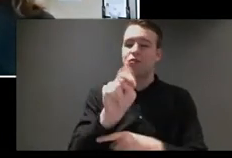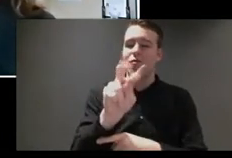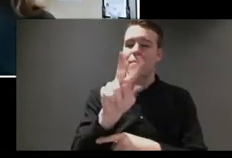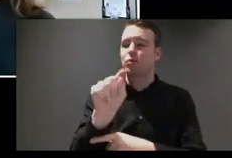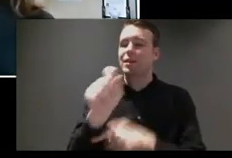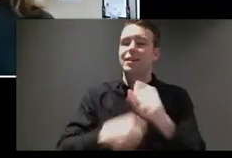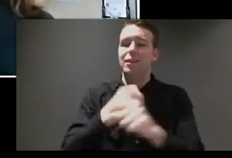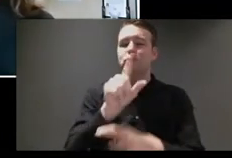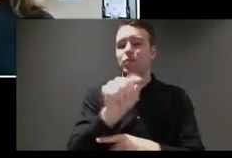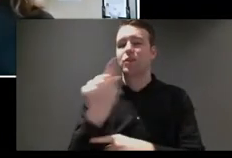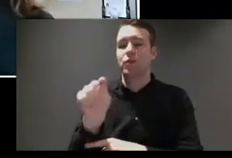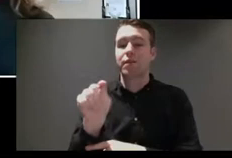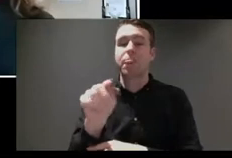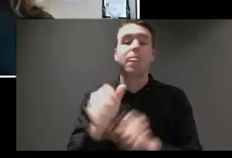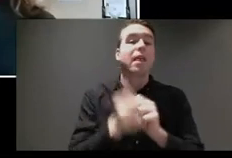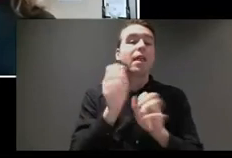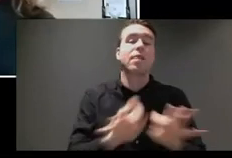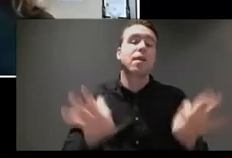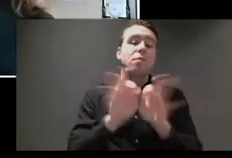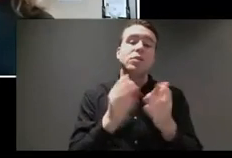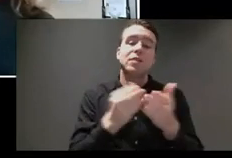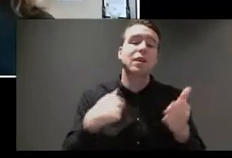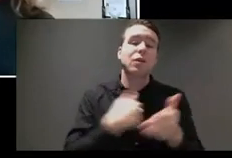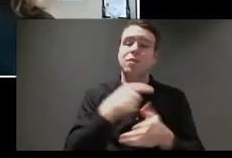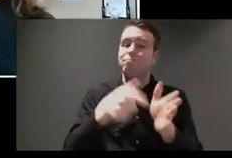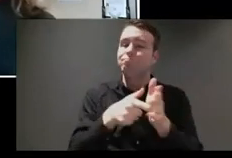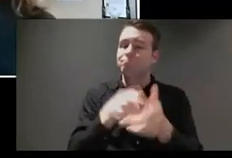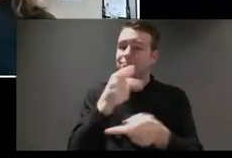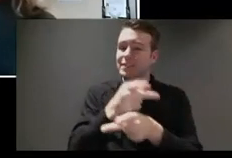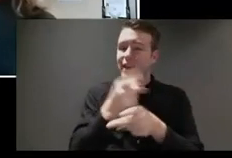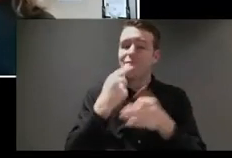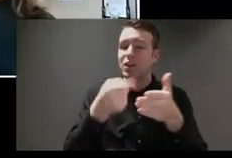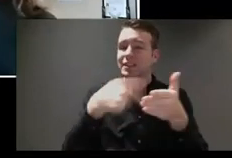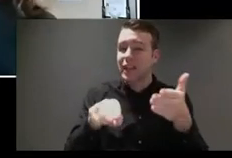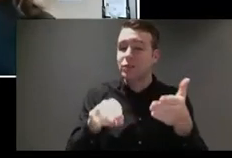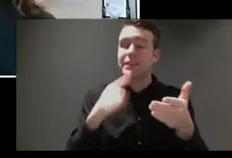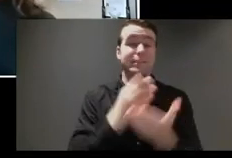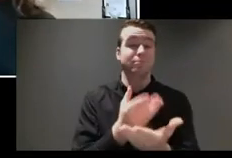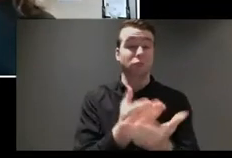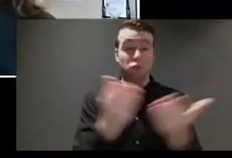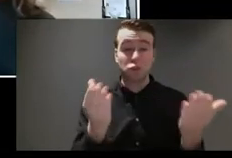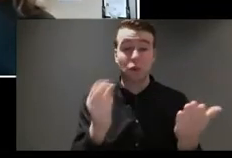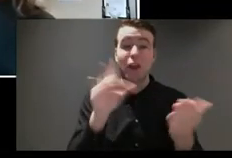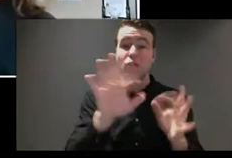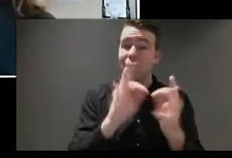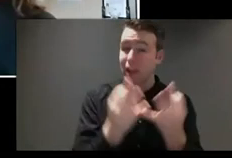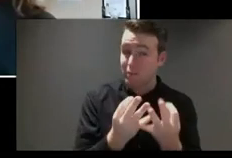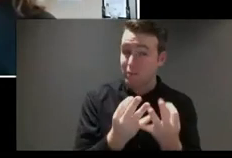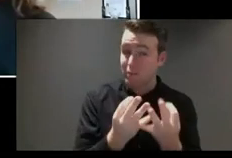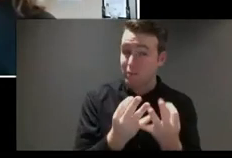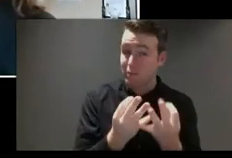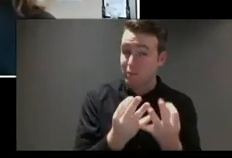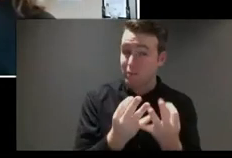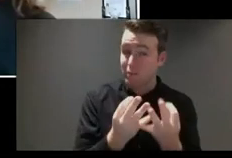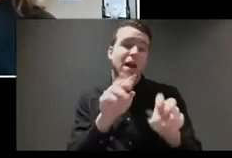2020. Yeah, the most important thing to take care of next week is you and your family. As we monitor